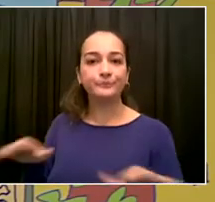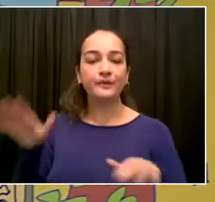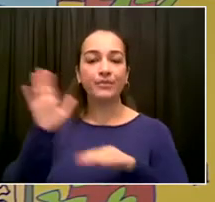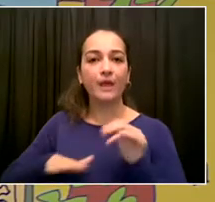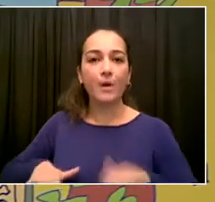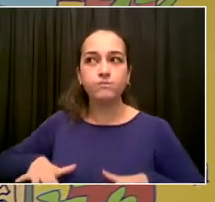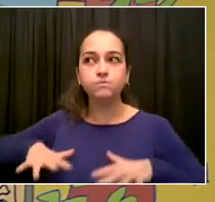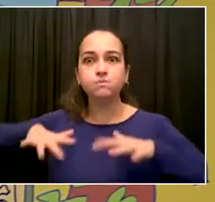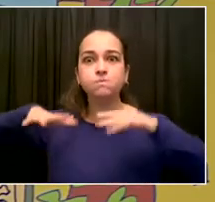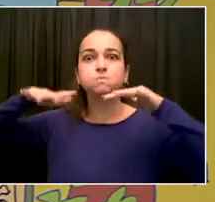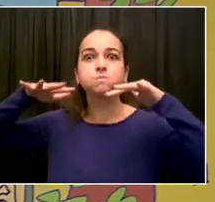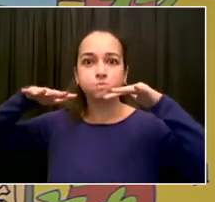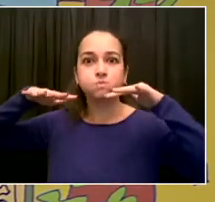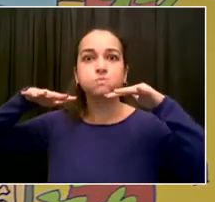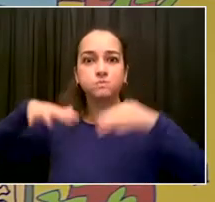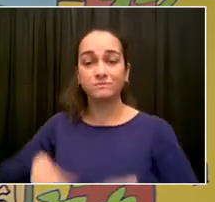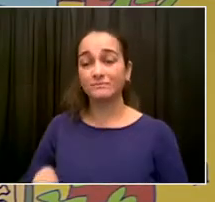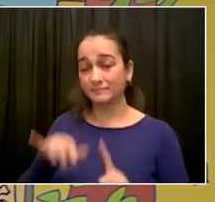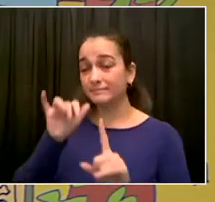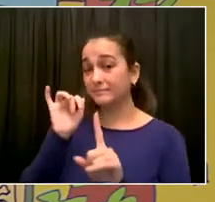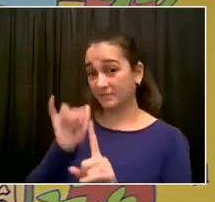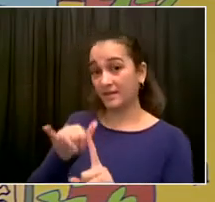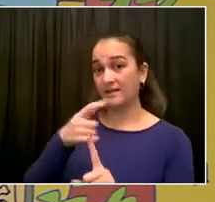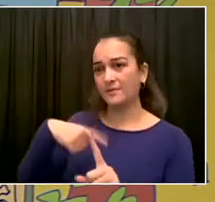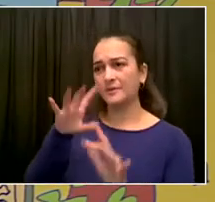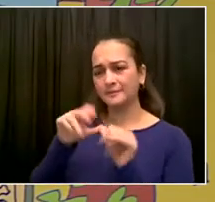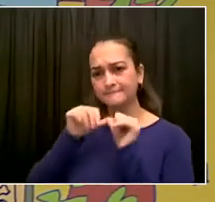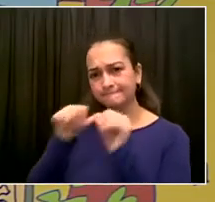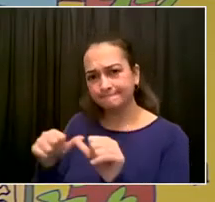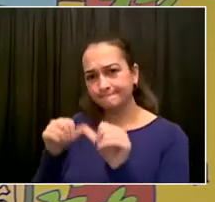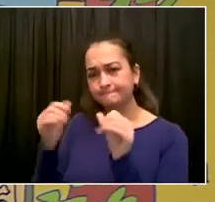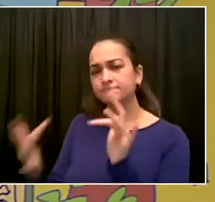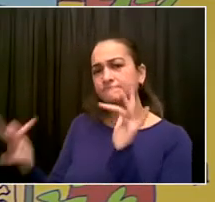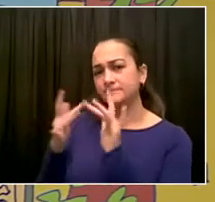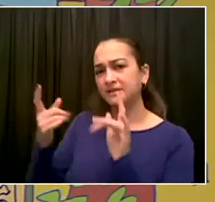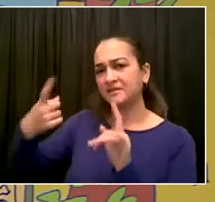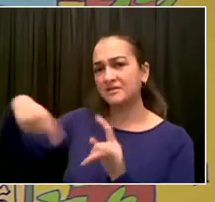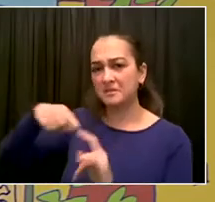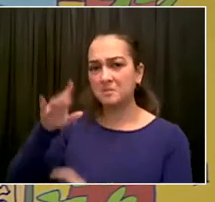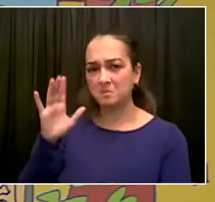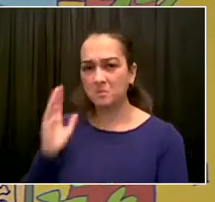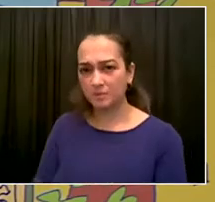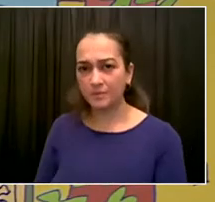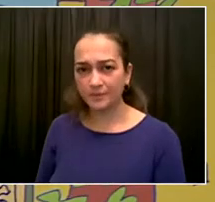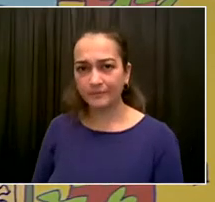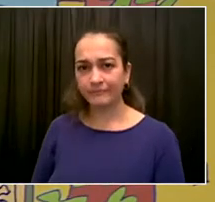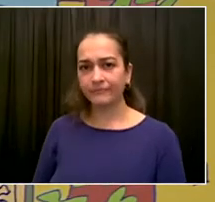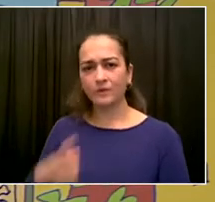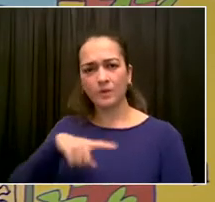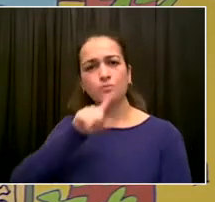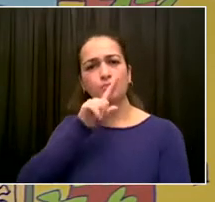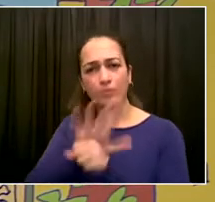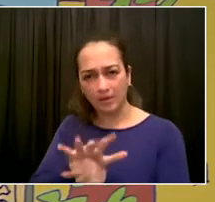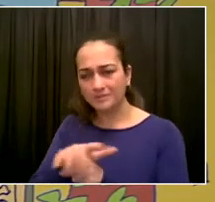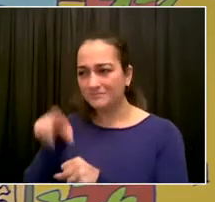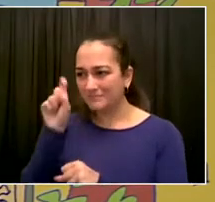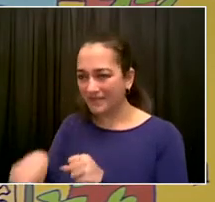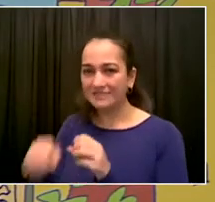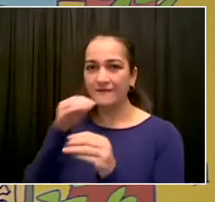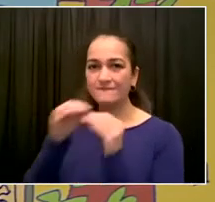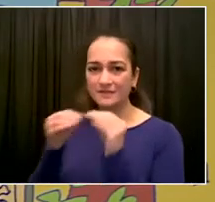them to have that meeting, and I want to see what we can do to help. So we'll make sure that happens right away. The next is Marcia Kramer from